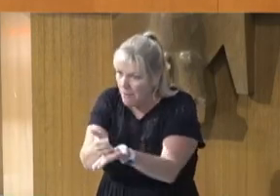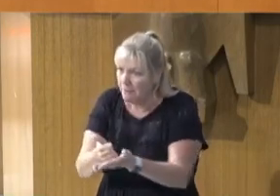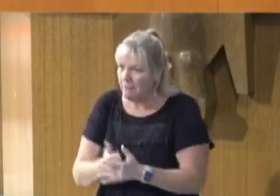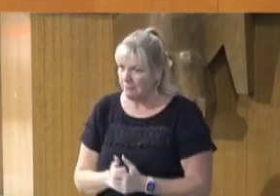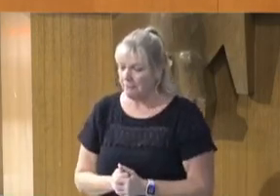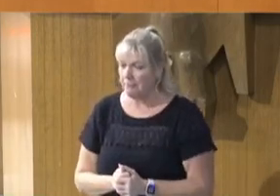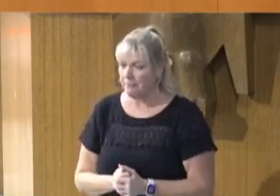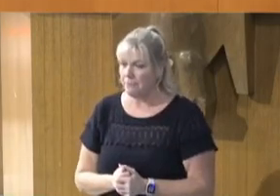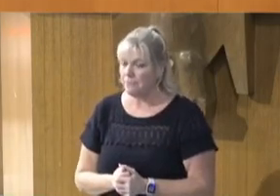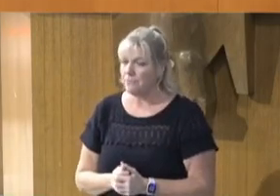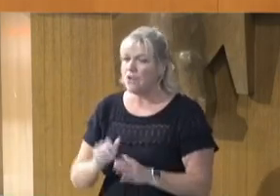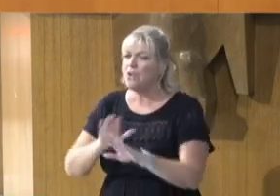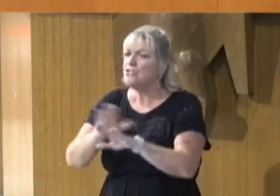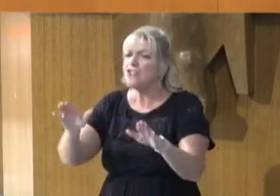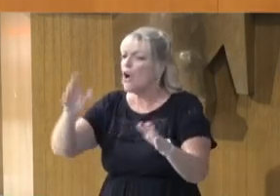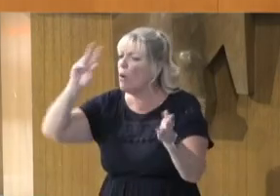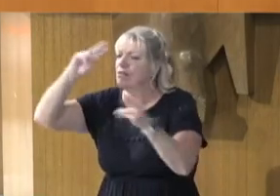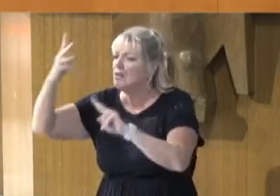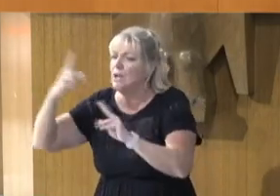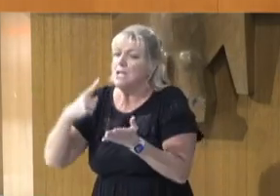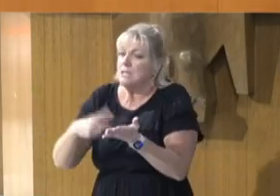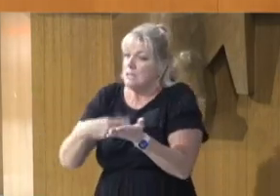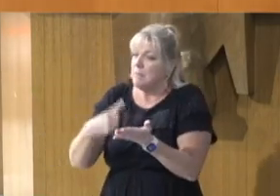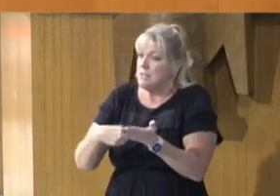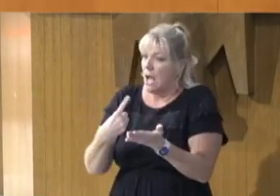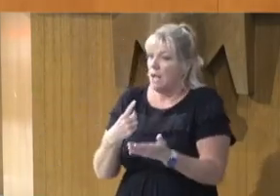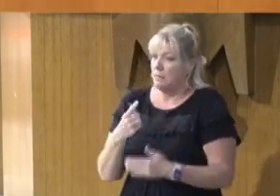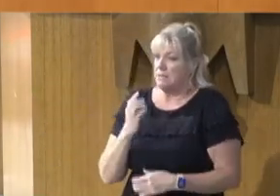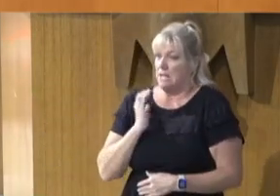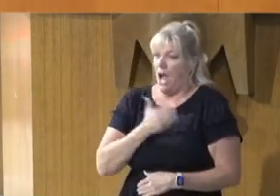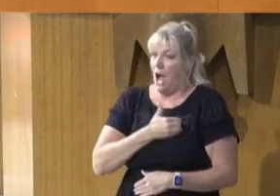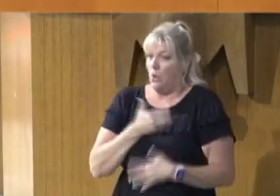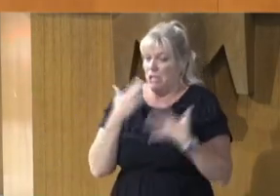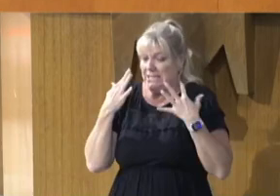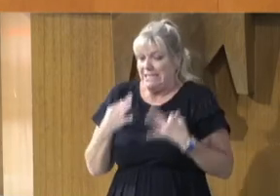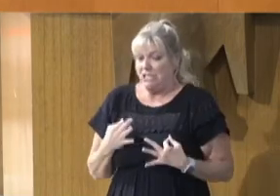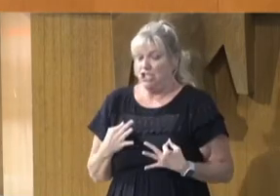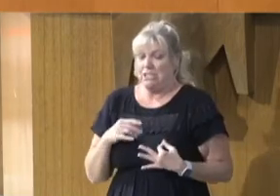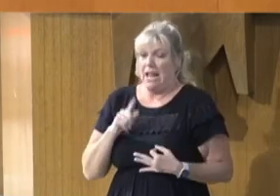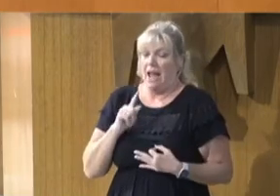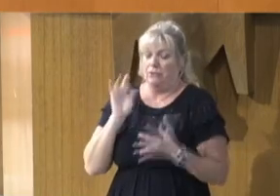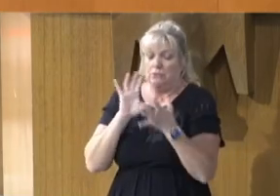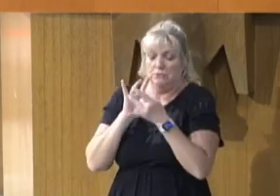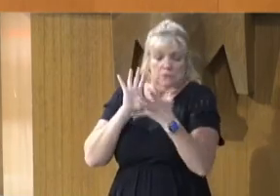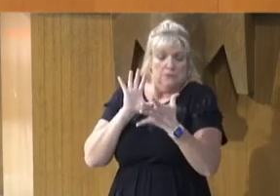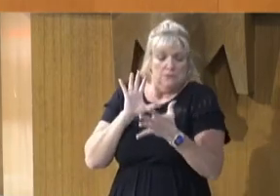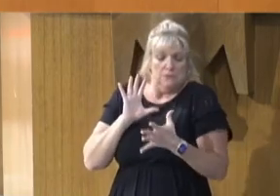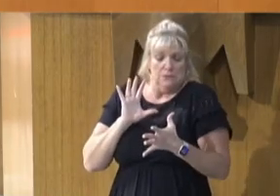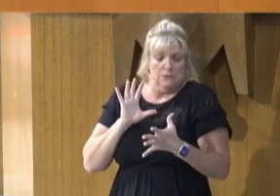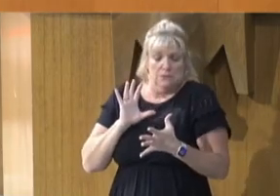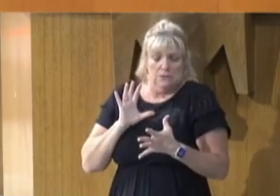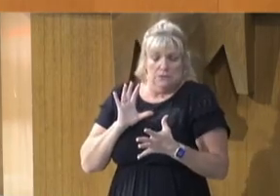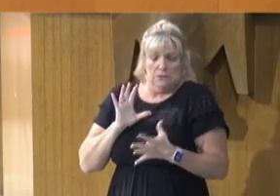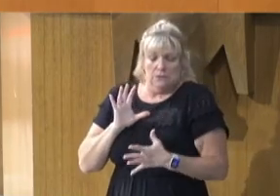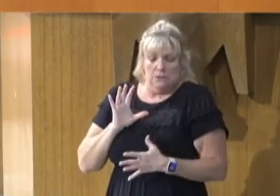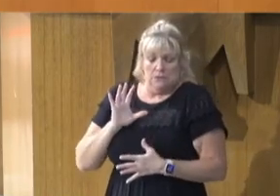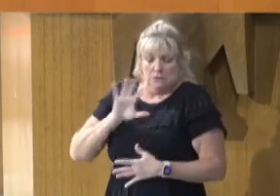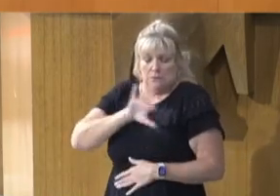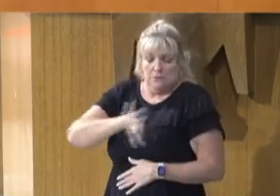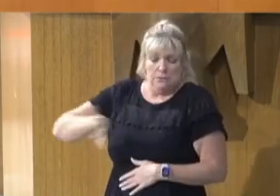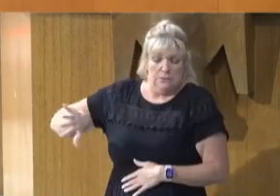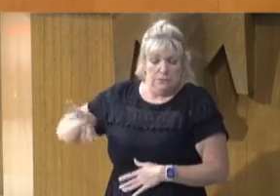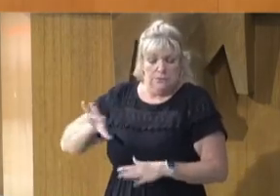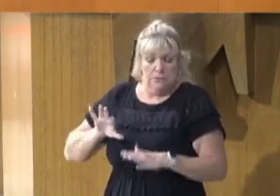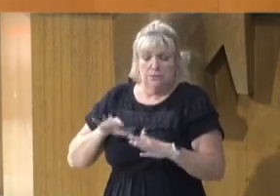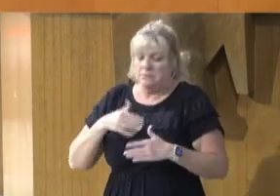And don't get me wrong, sometimes our decisions to detach or disengage or walk away from someone else are